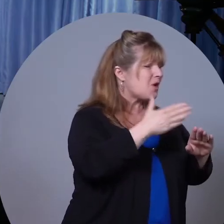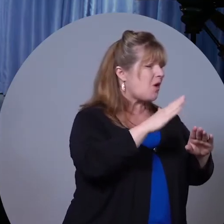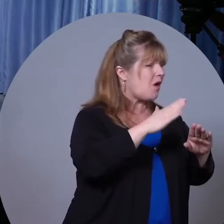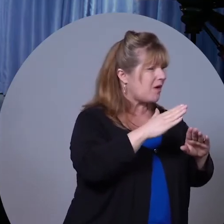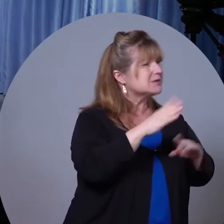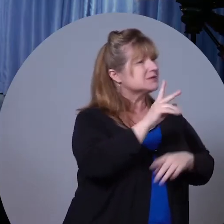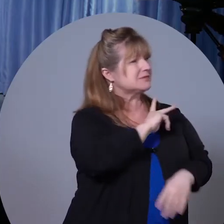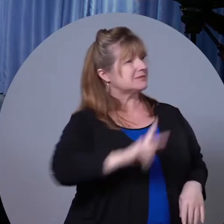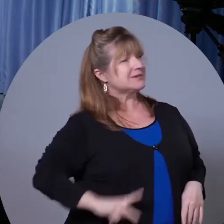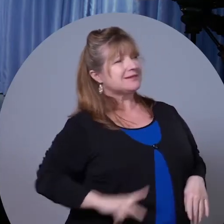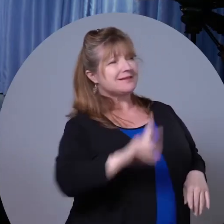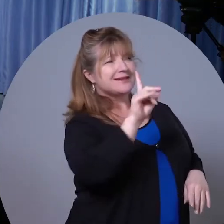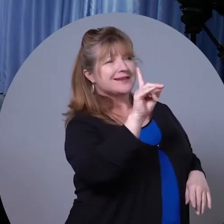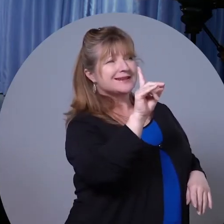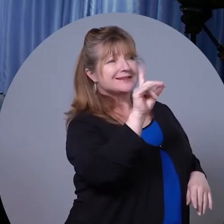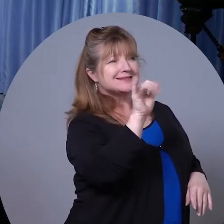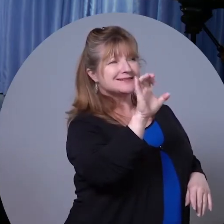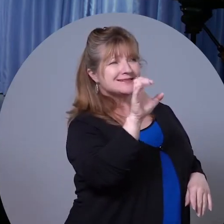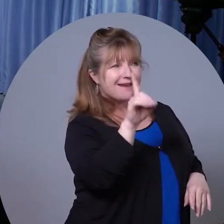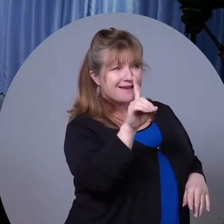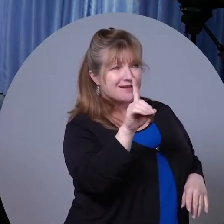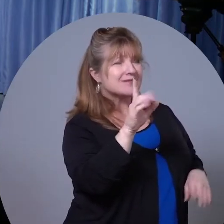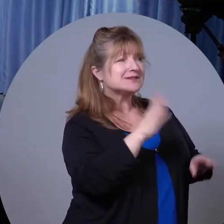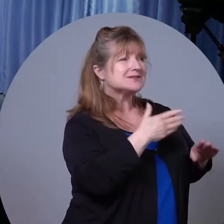that boy from Tacoma.